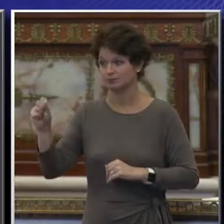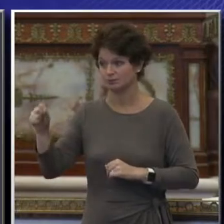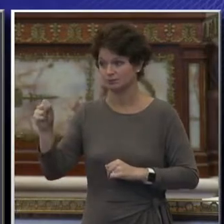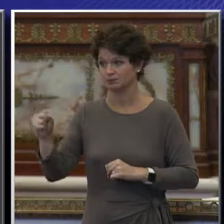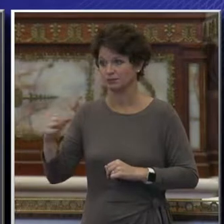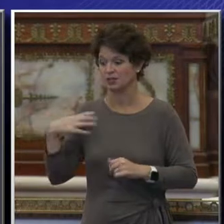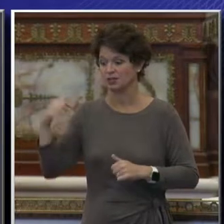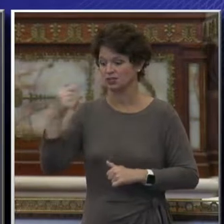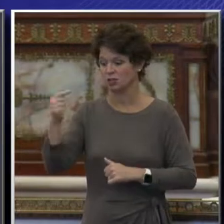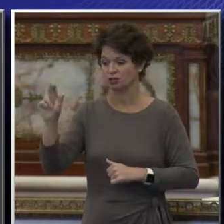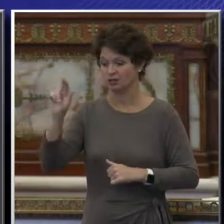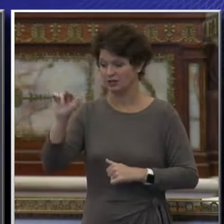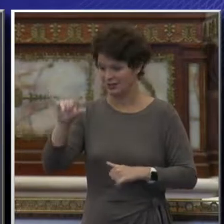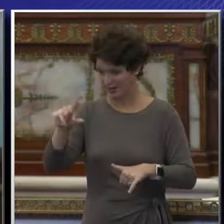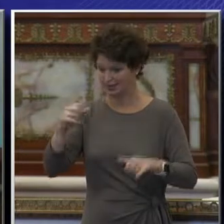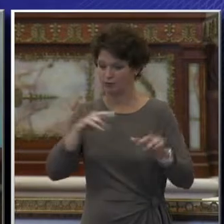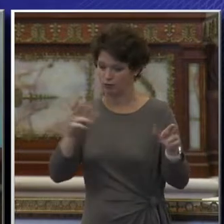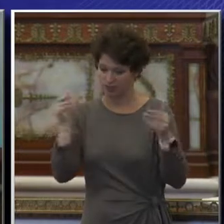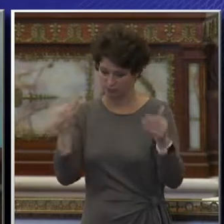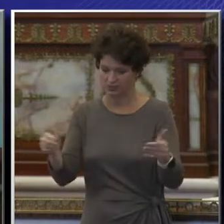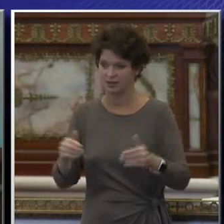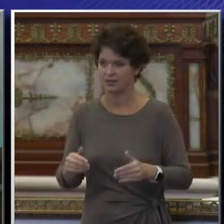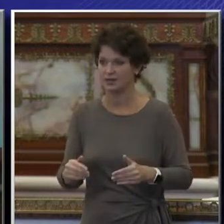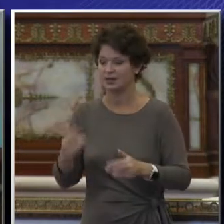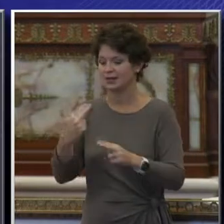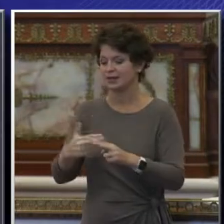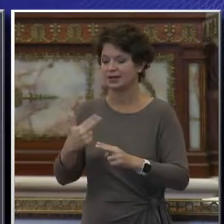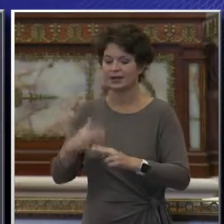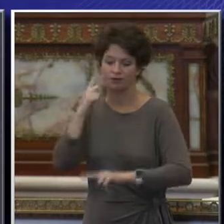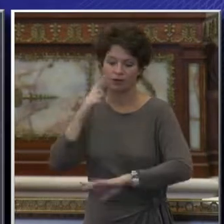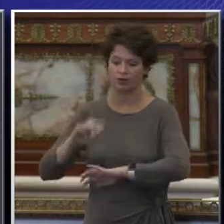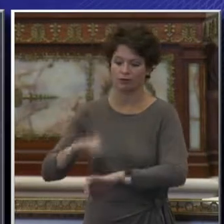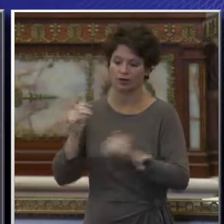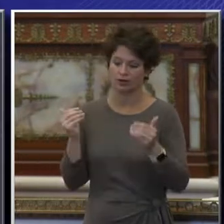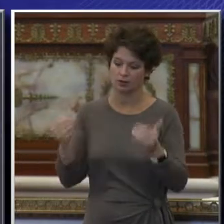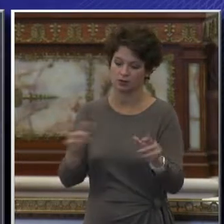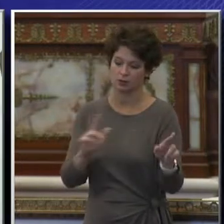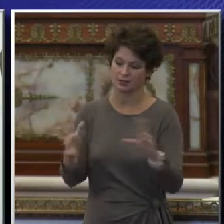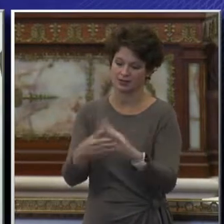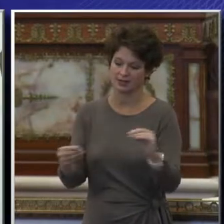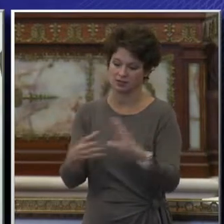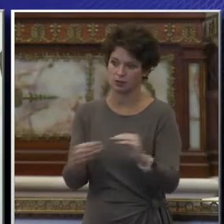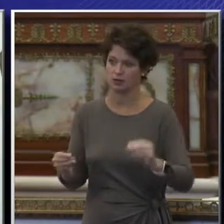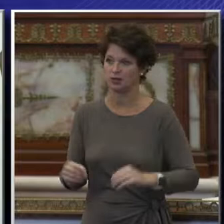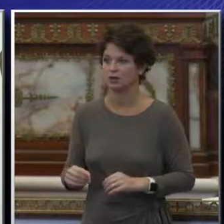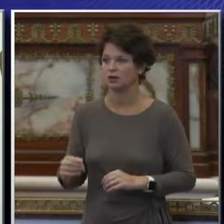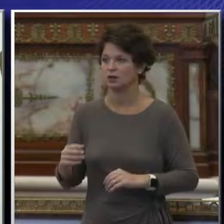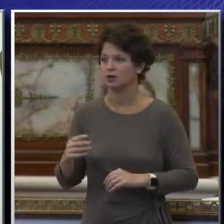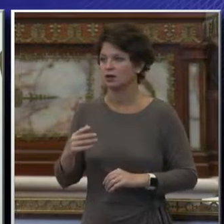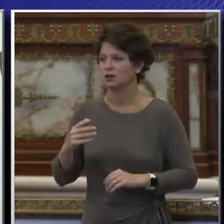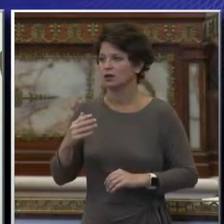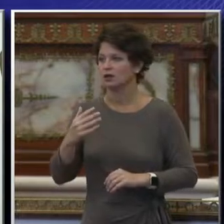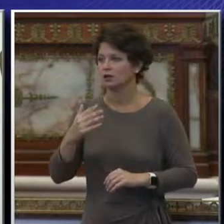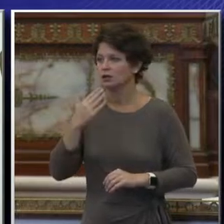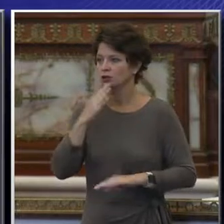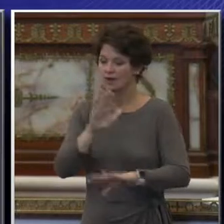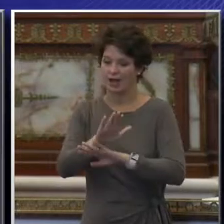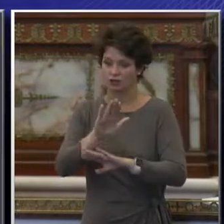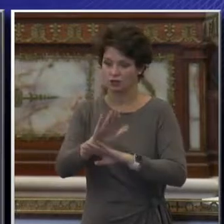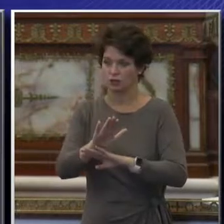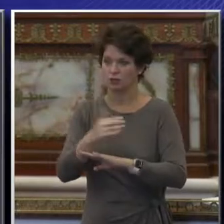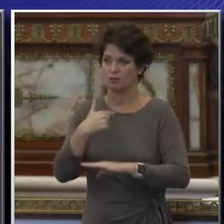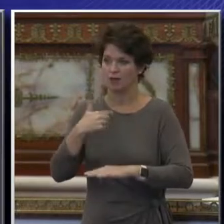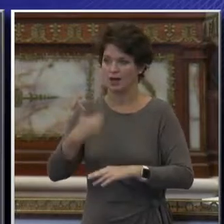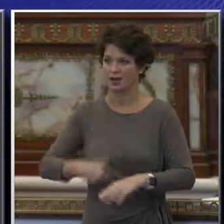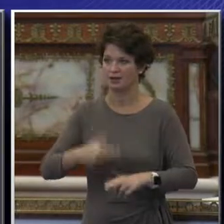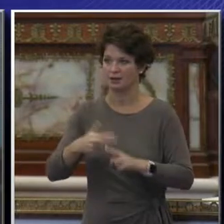Yes, Chairman Green, I am. Thank you. Please state your name for the record and proceed with your testimony. Good afternoon. My